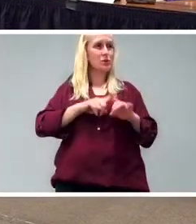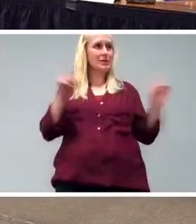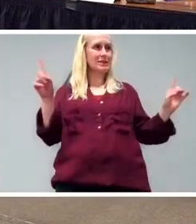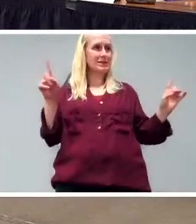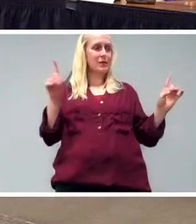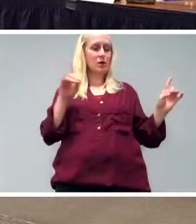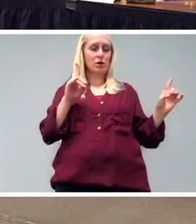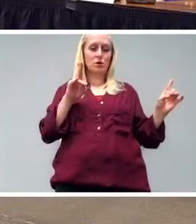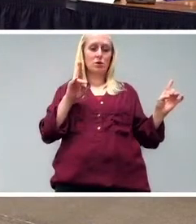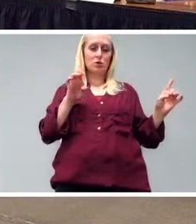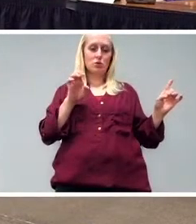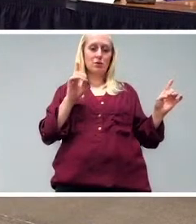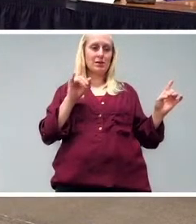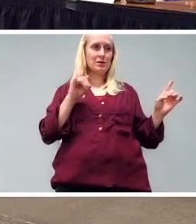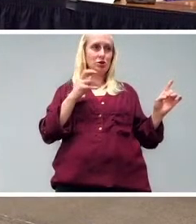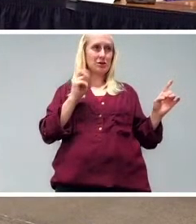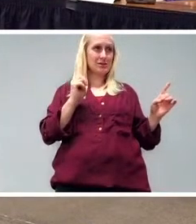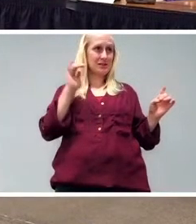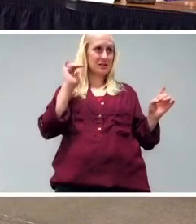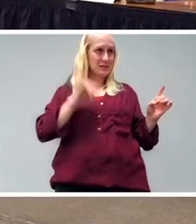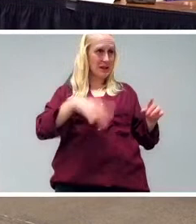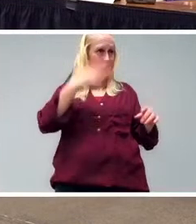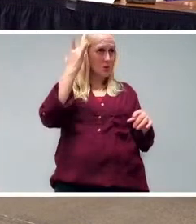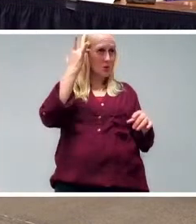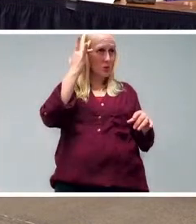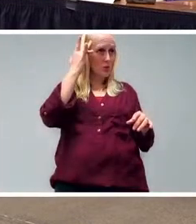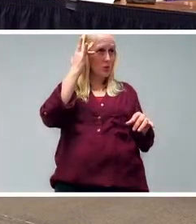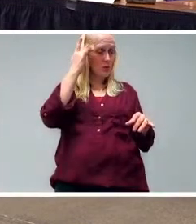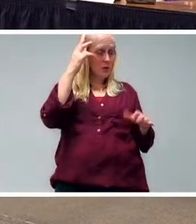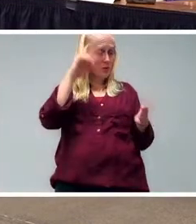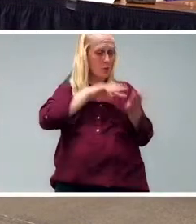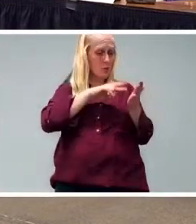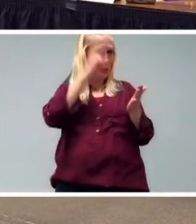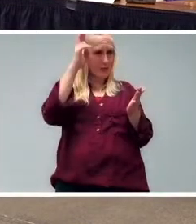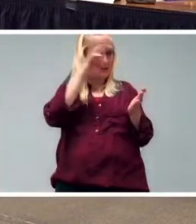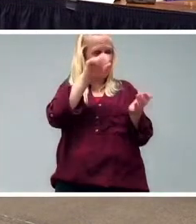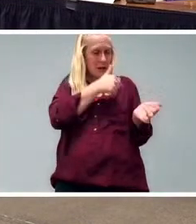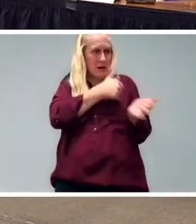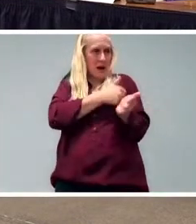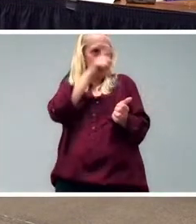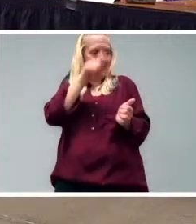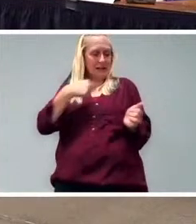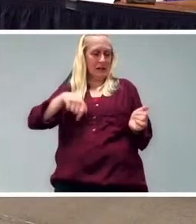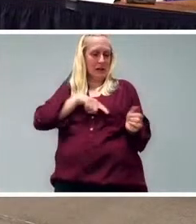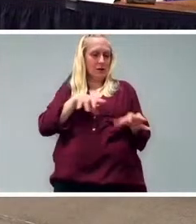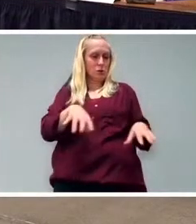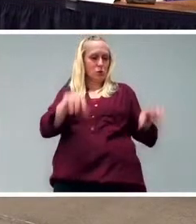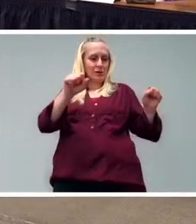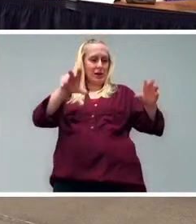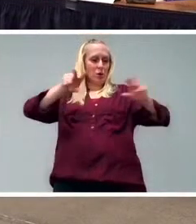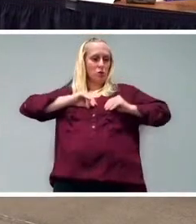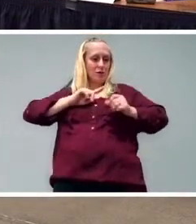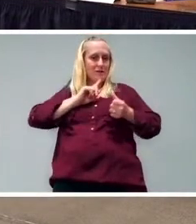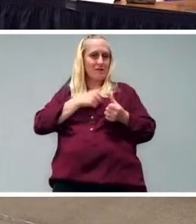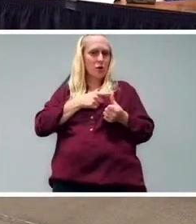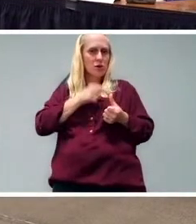is required? Is that the thinking it's behind why they need us to take ownership? I'm not entirely